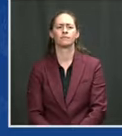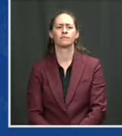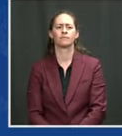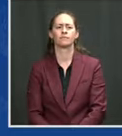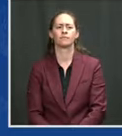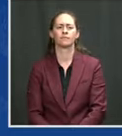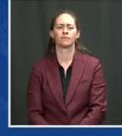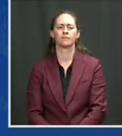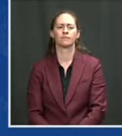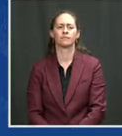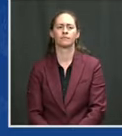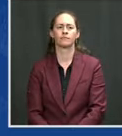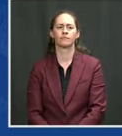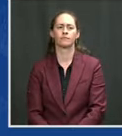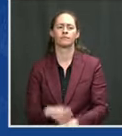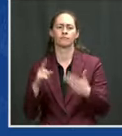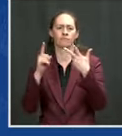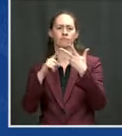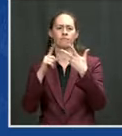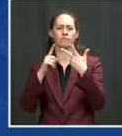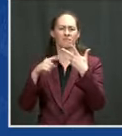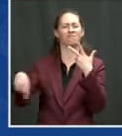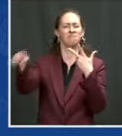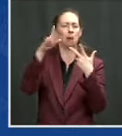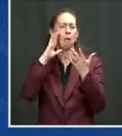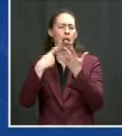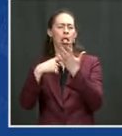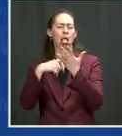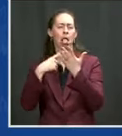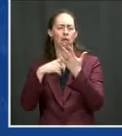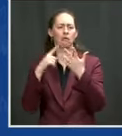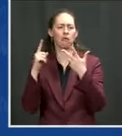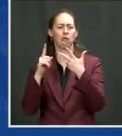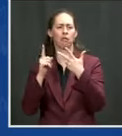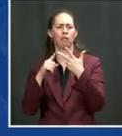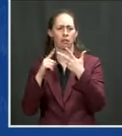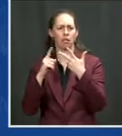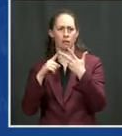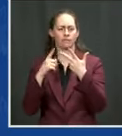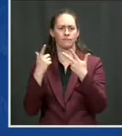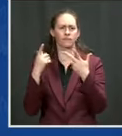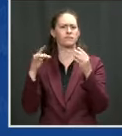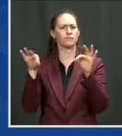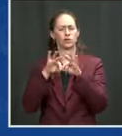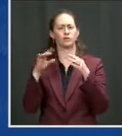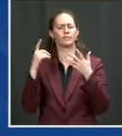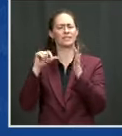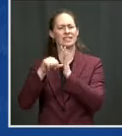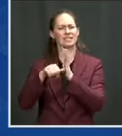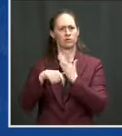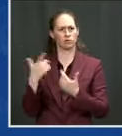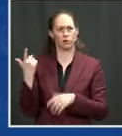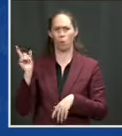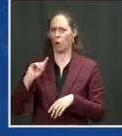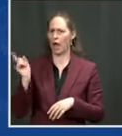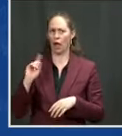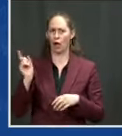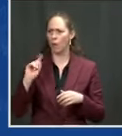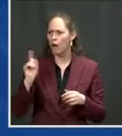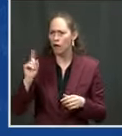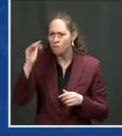won't take as much time. But the where is so important for this next phase and the next group of people now that we have enough vaccine